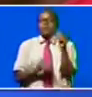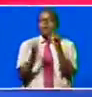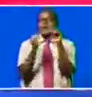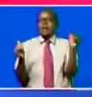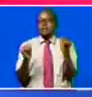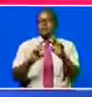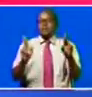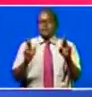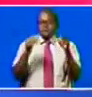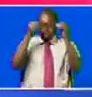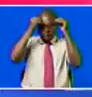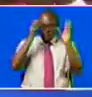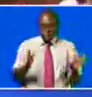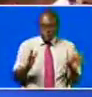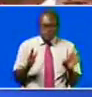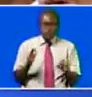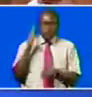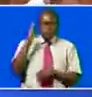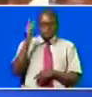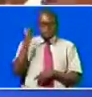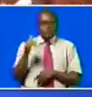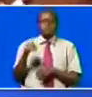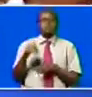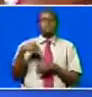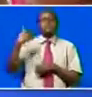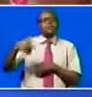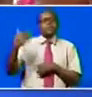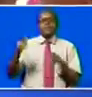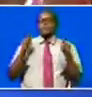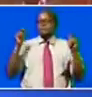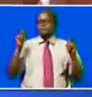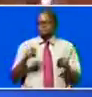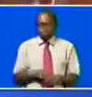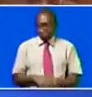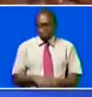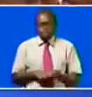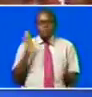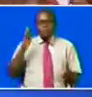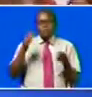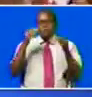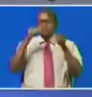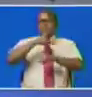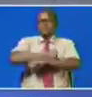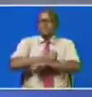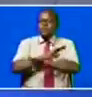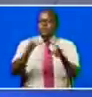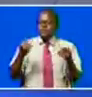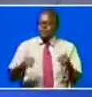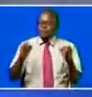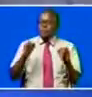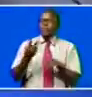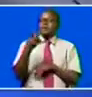among the students, a likely reason for the constant rampage. However, most schools have not yet implemented